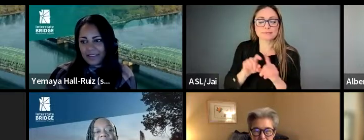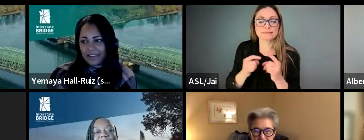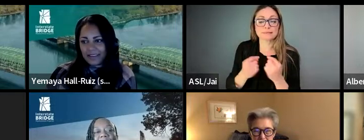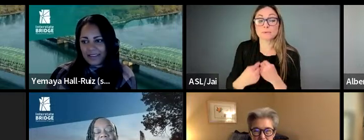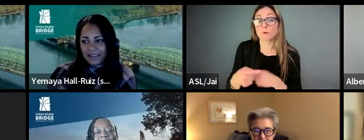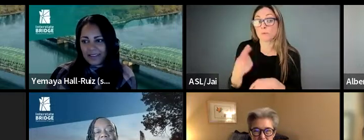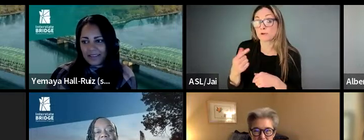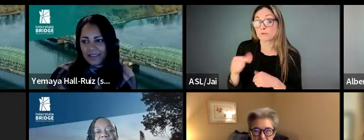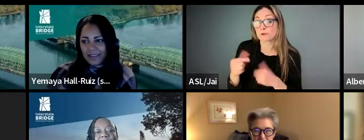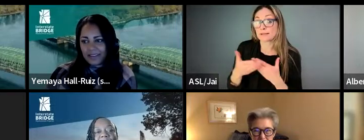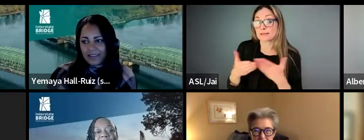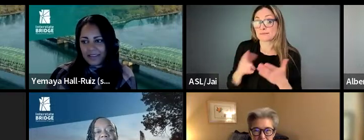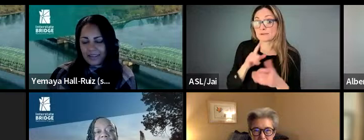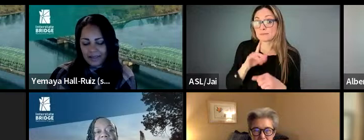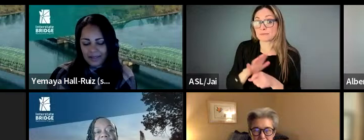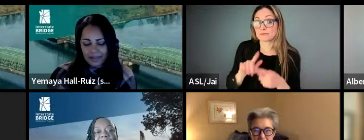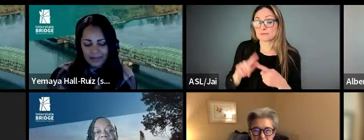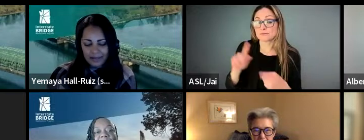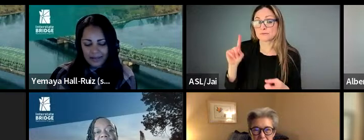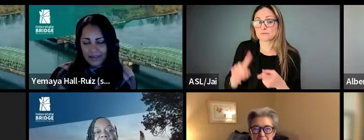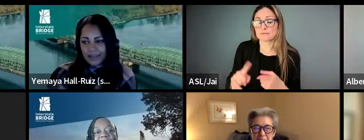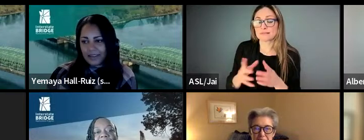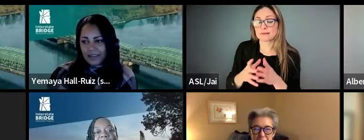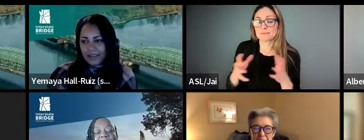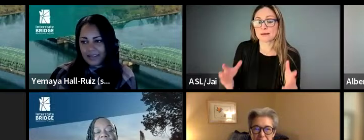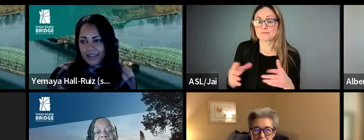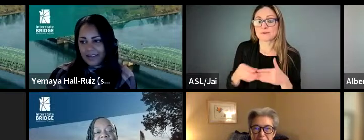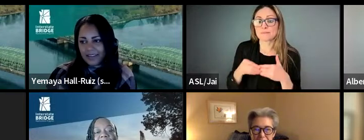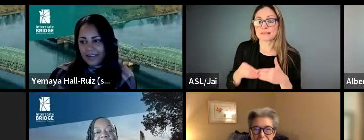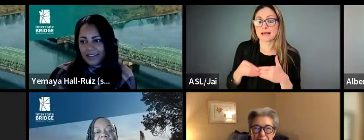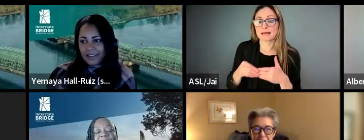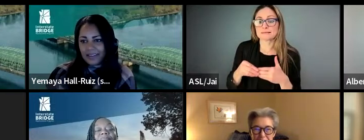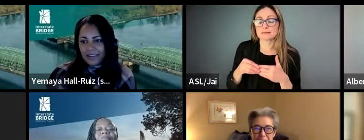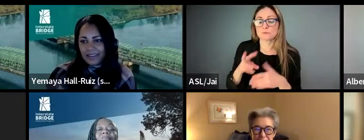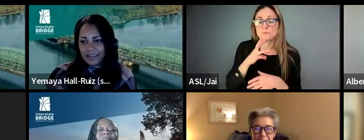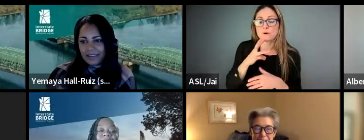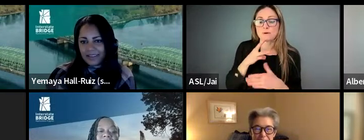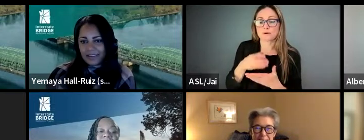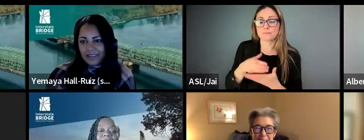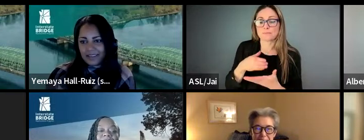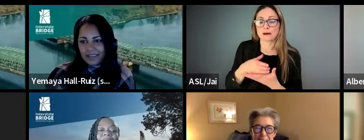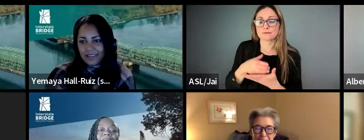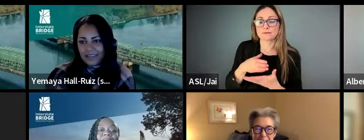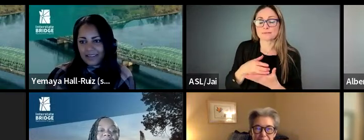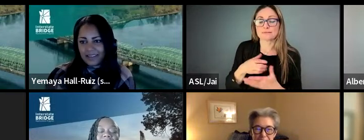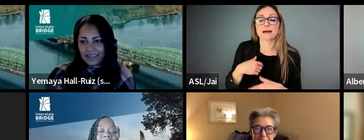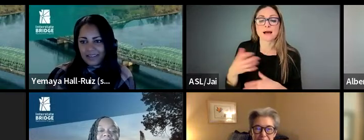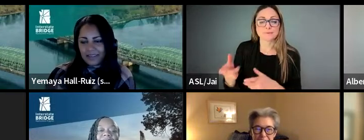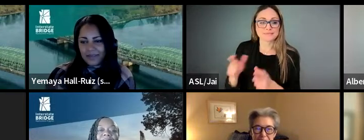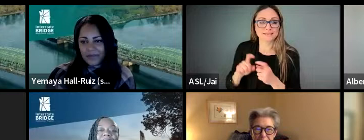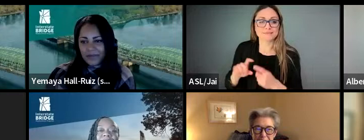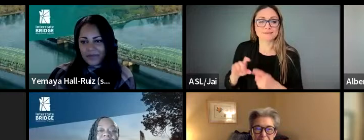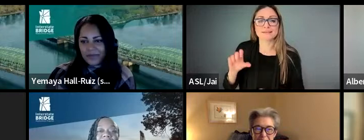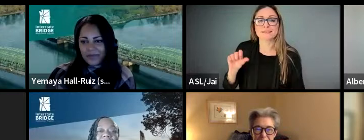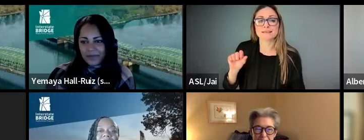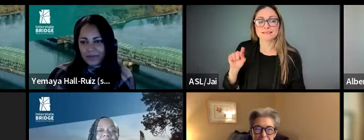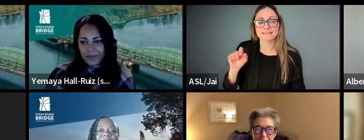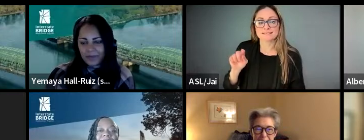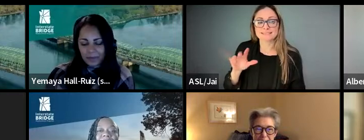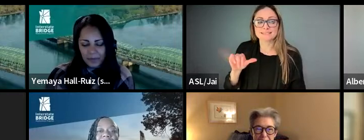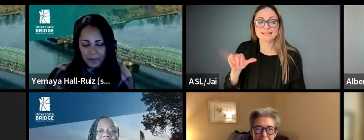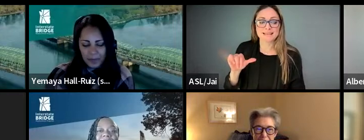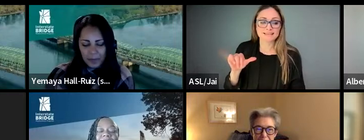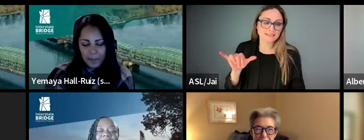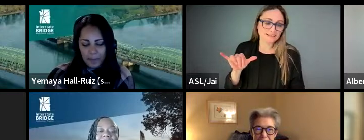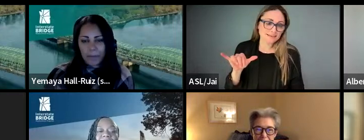year is reducing the amount of plastic water bottles I use. I was gifted a Stanley for Christmas, I'm sure like many, and I'm committing to